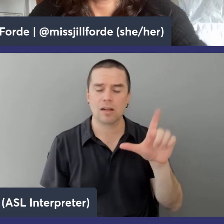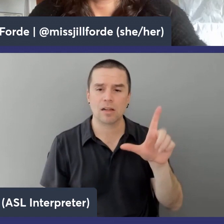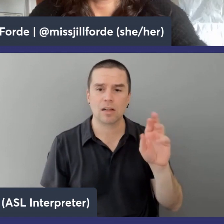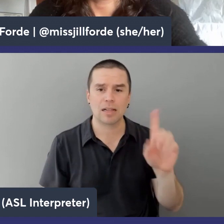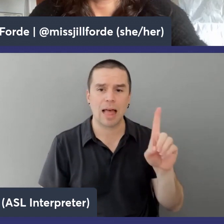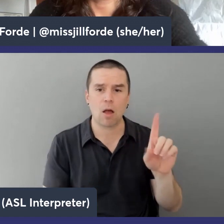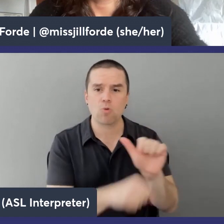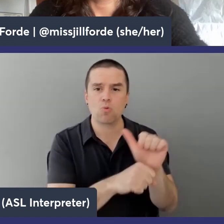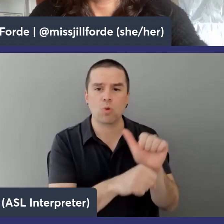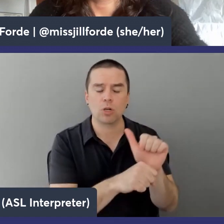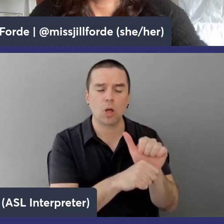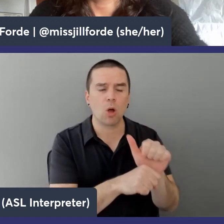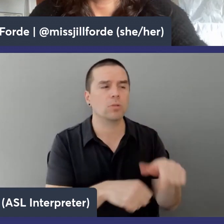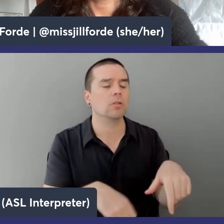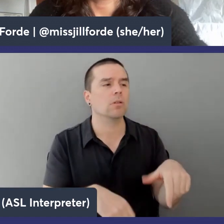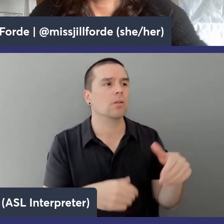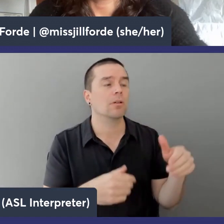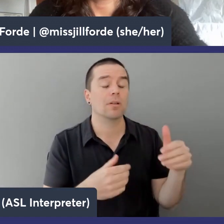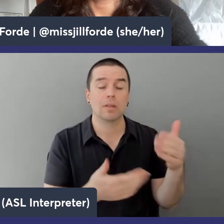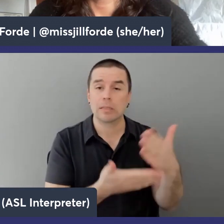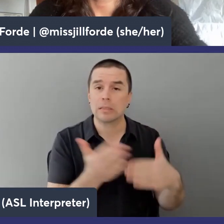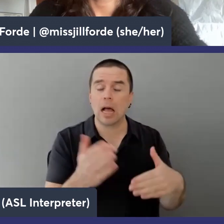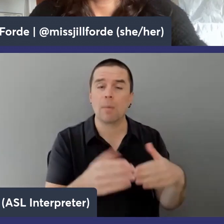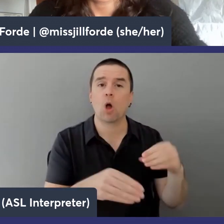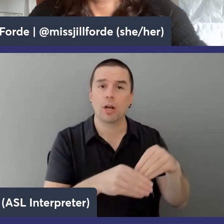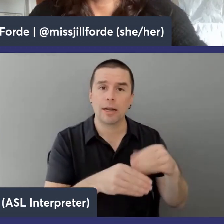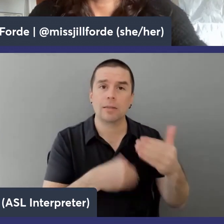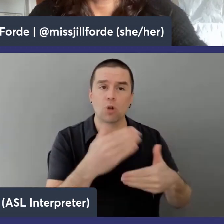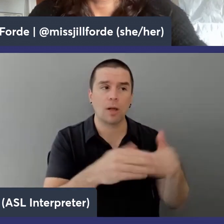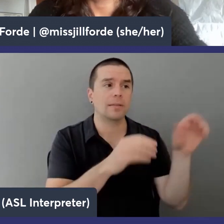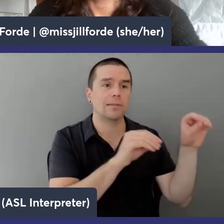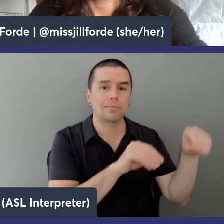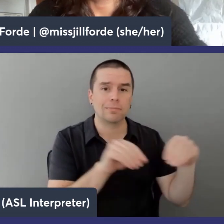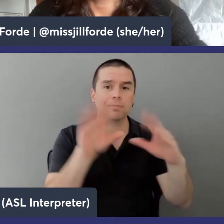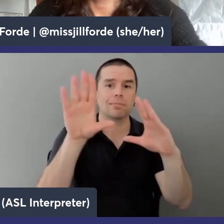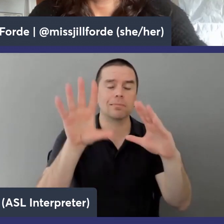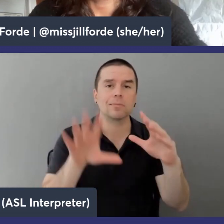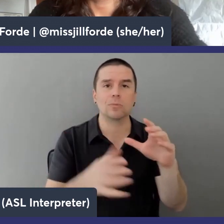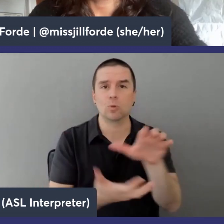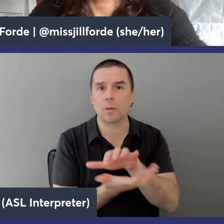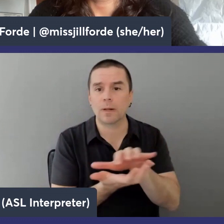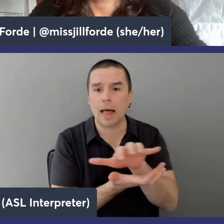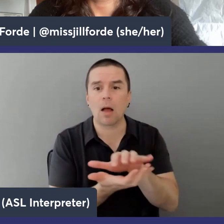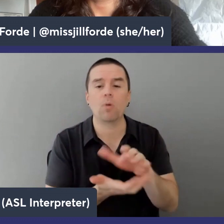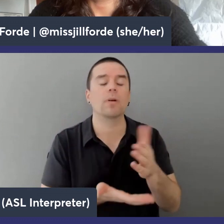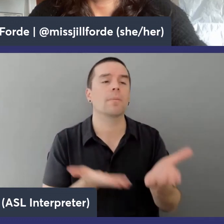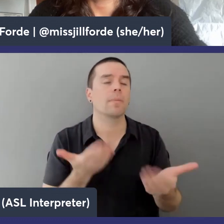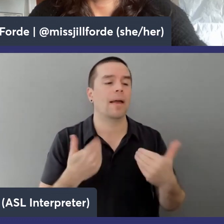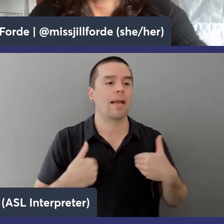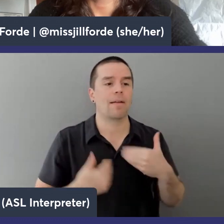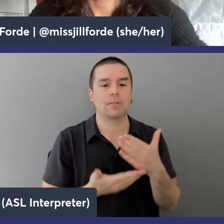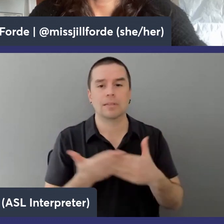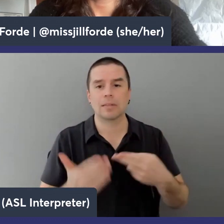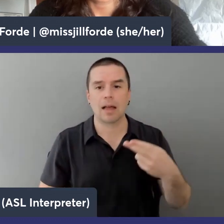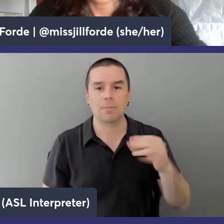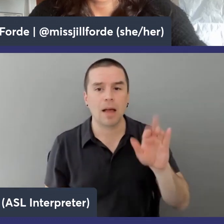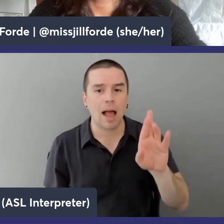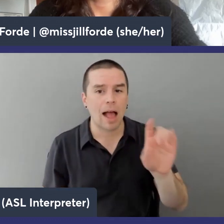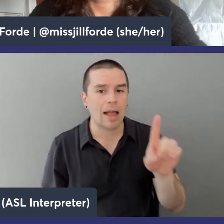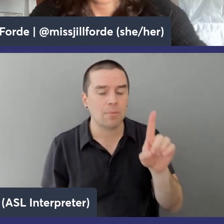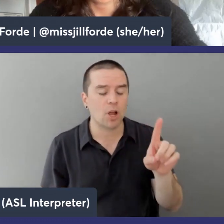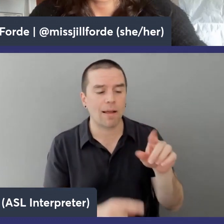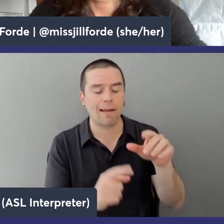are in the journey of moving to the cloud might be dealing with like hybrid environments. They might still have applications on